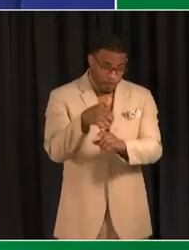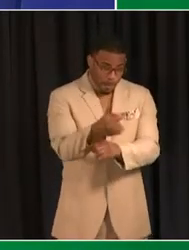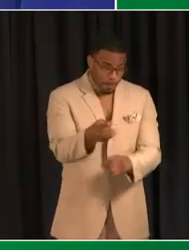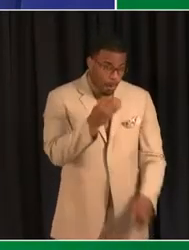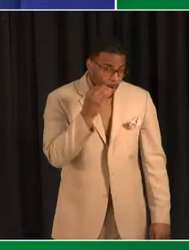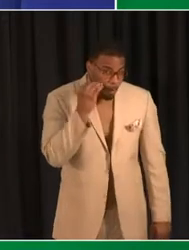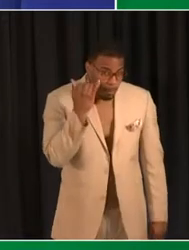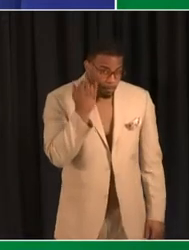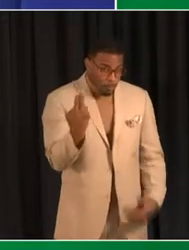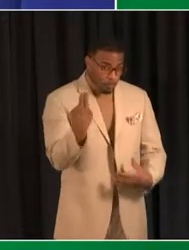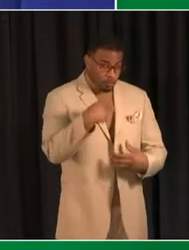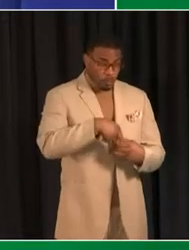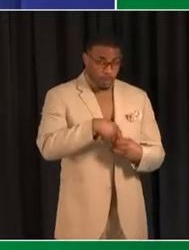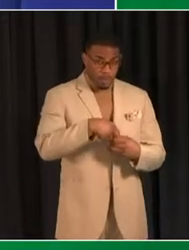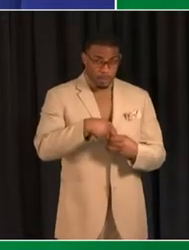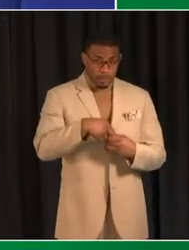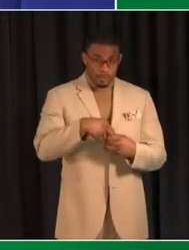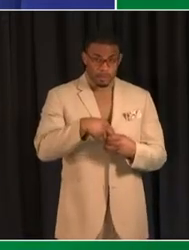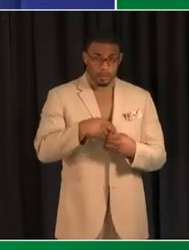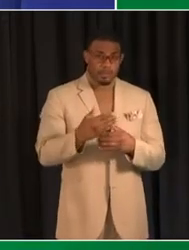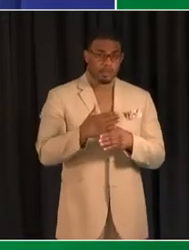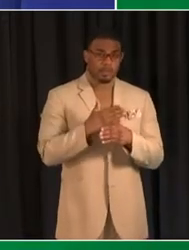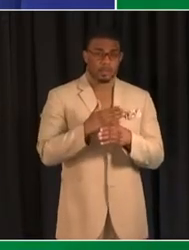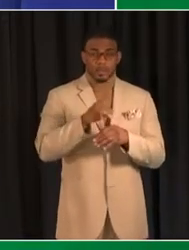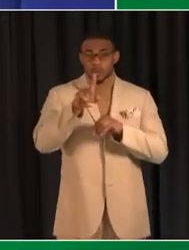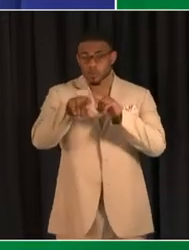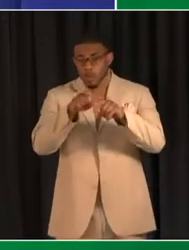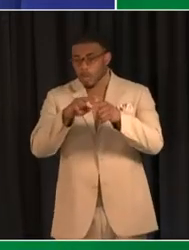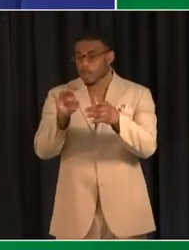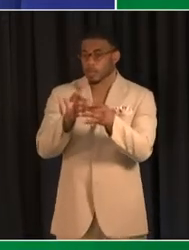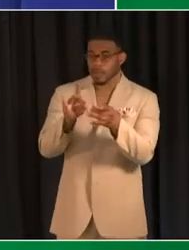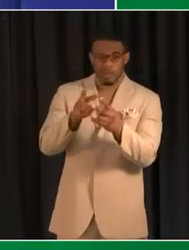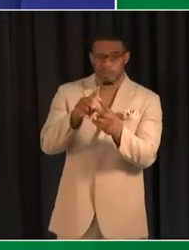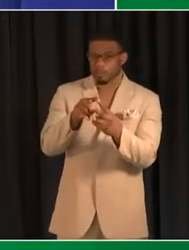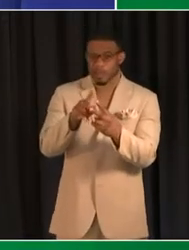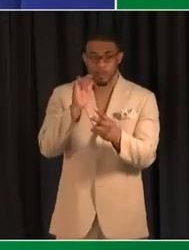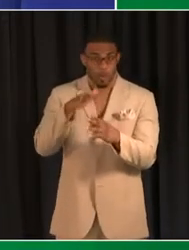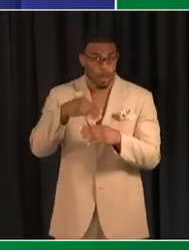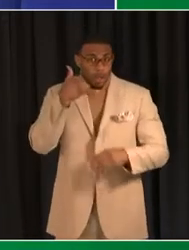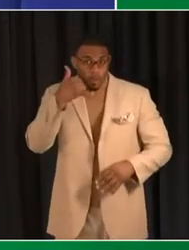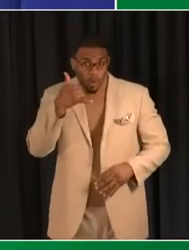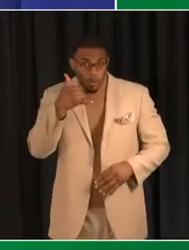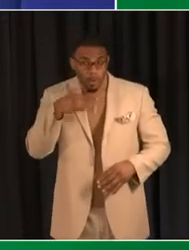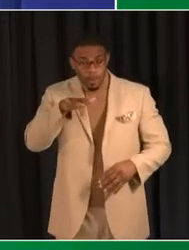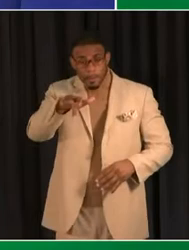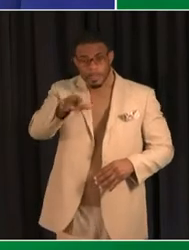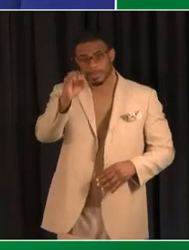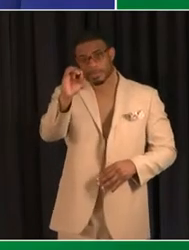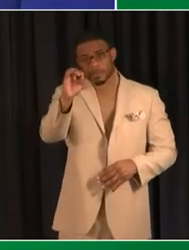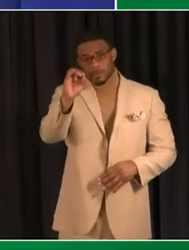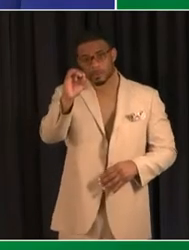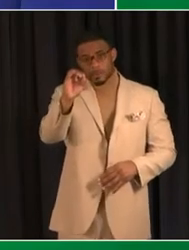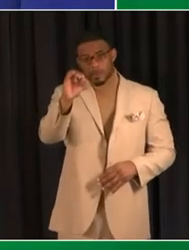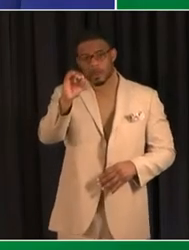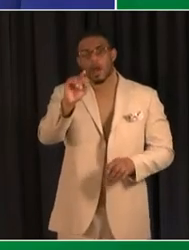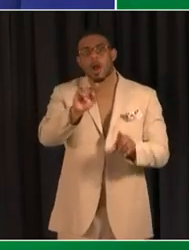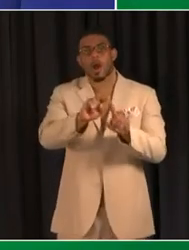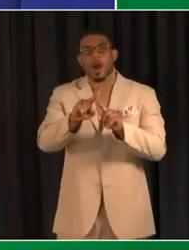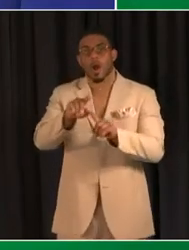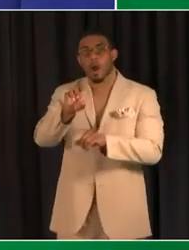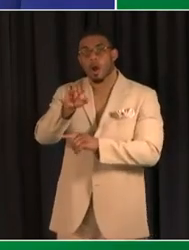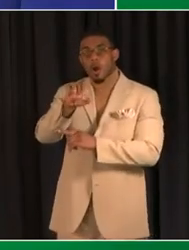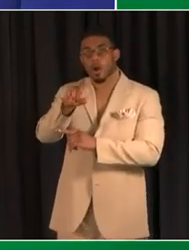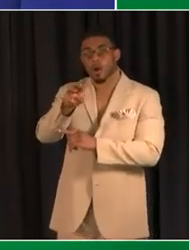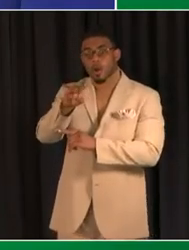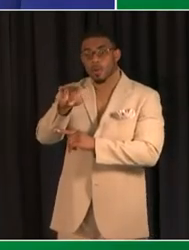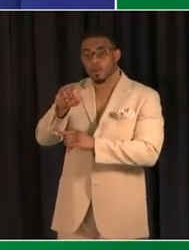I want to remind everybody that you can join the conversation, share with us a question or a comment. If you're on the phone line, you can press 0. But also